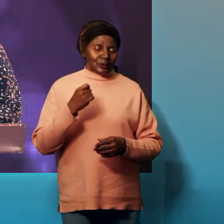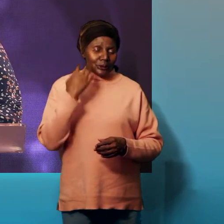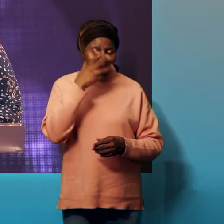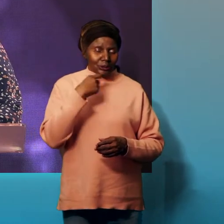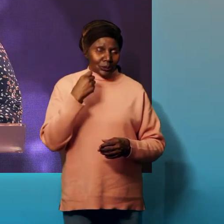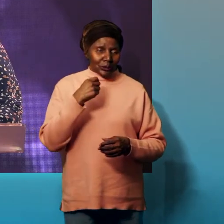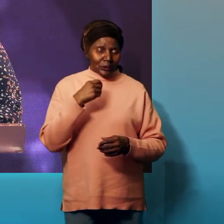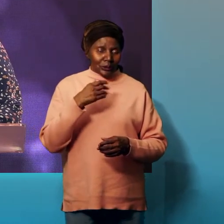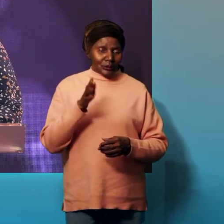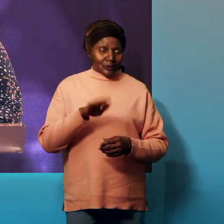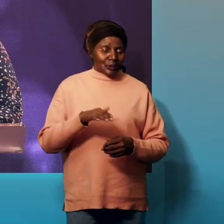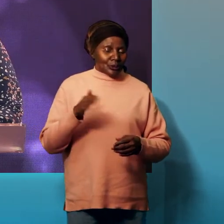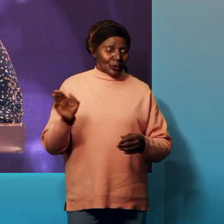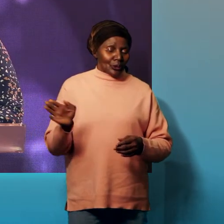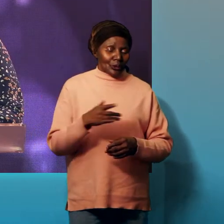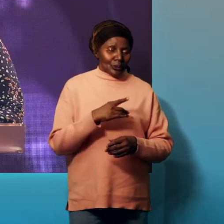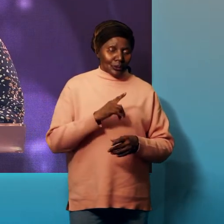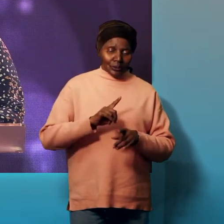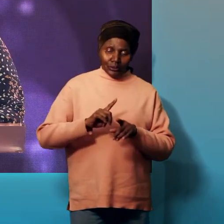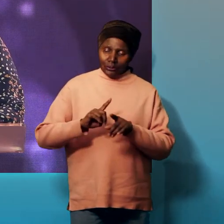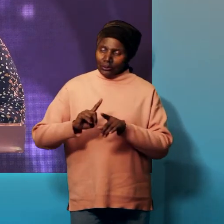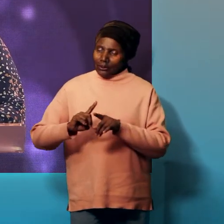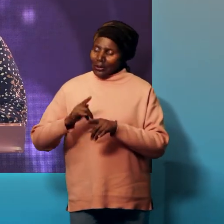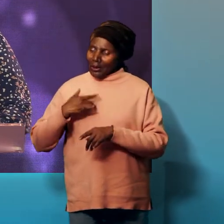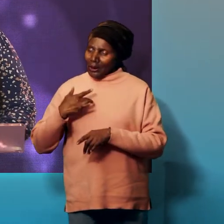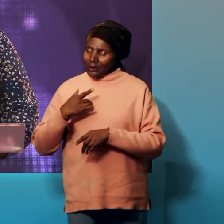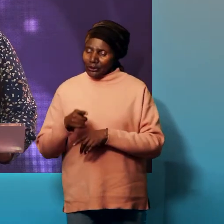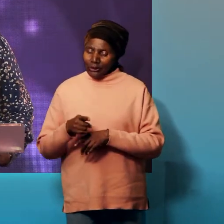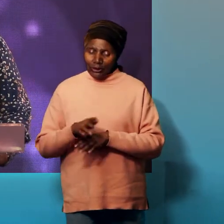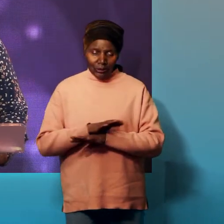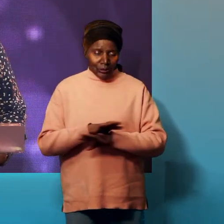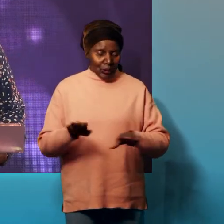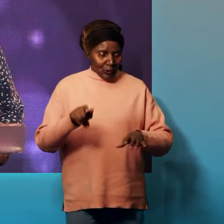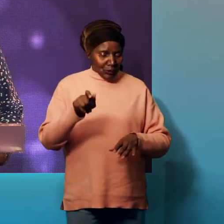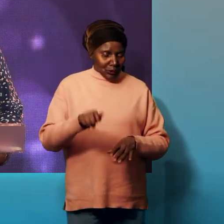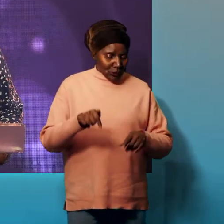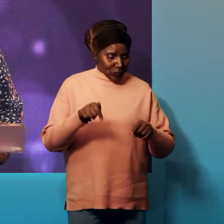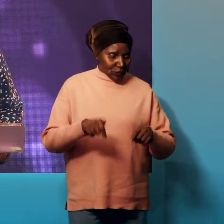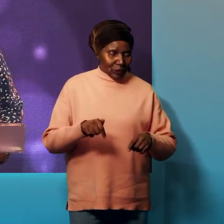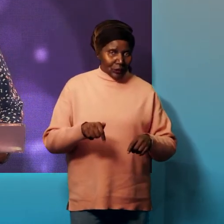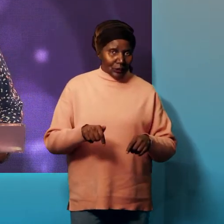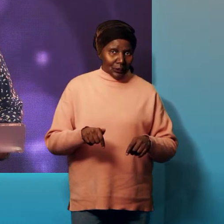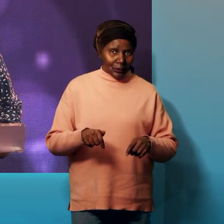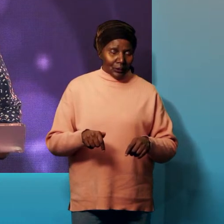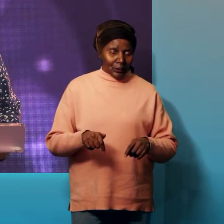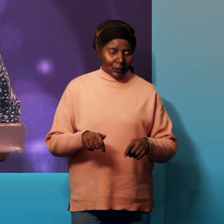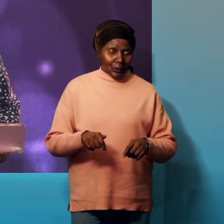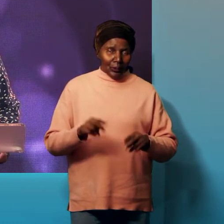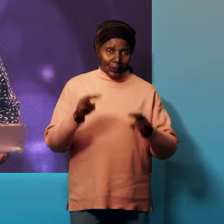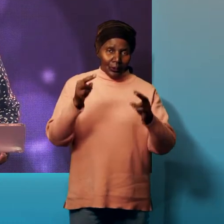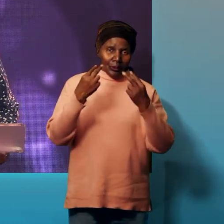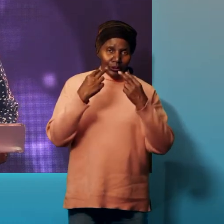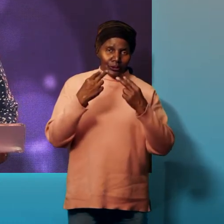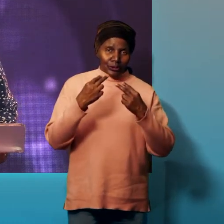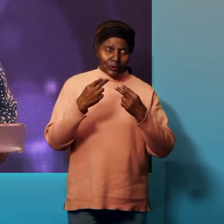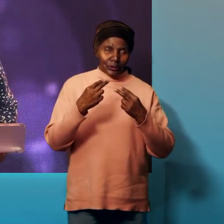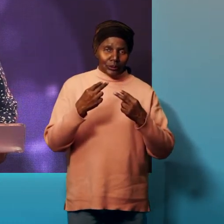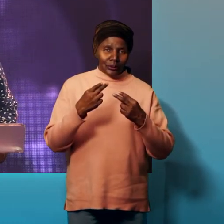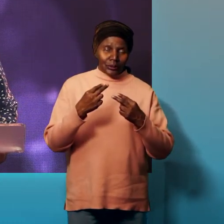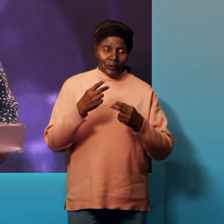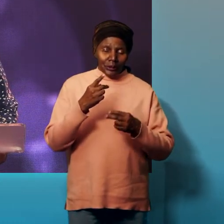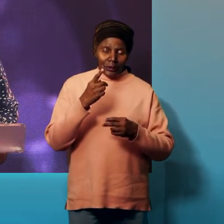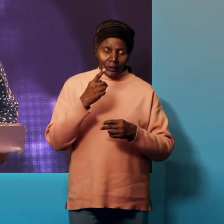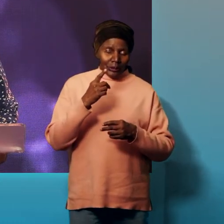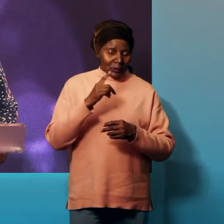name of Jesus Christ. No one in here, under the sound of my voice, will